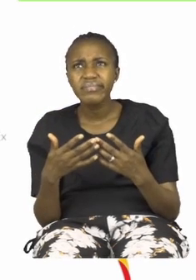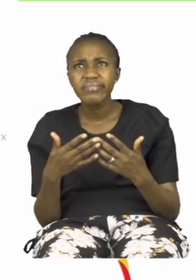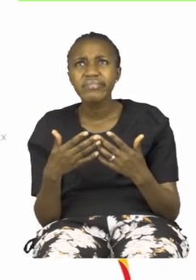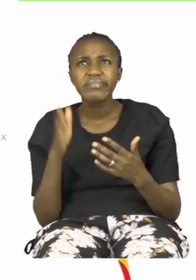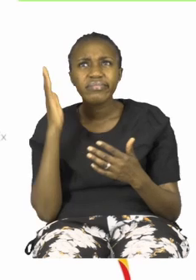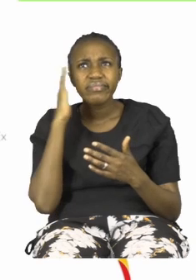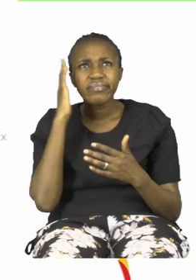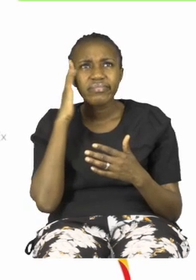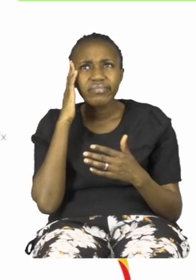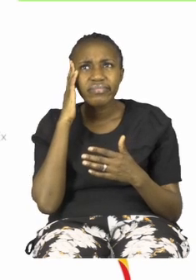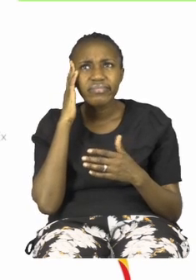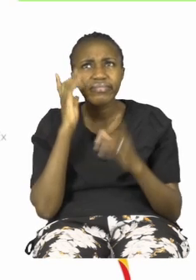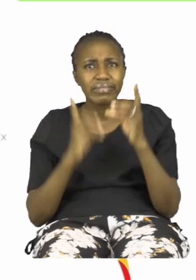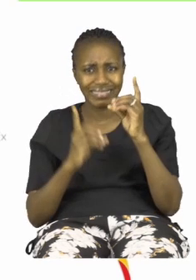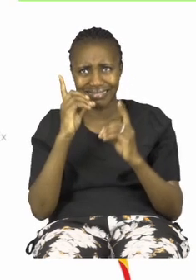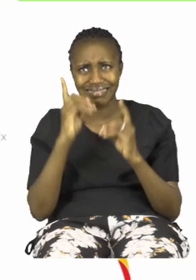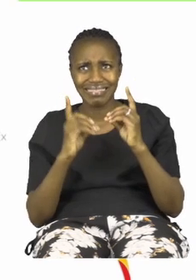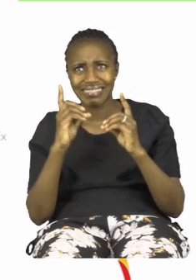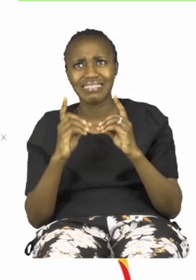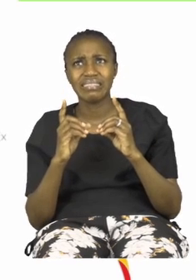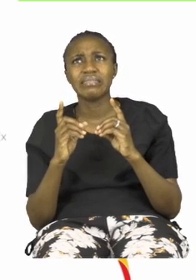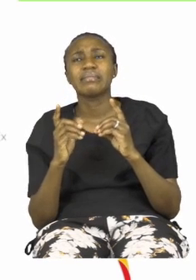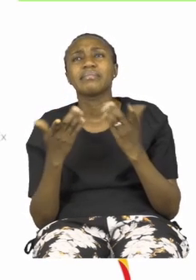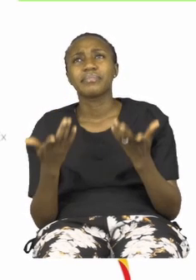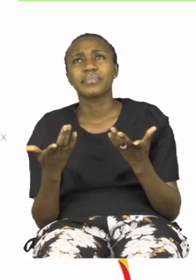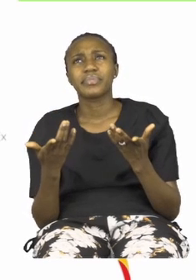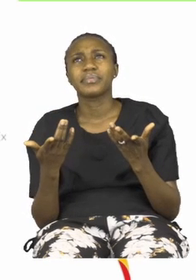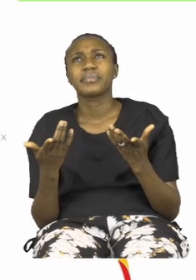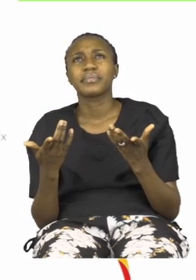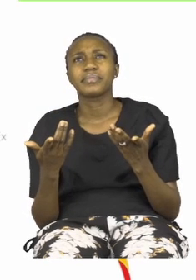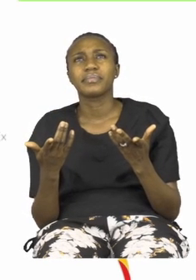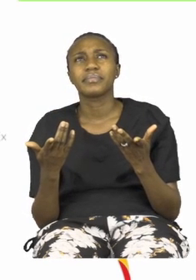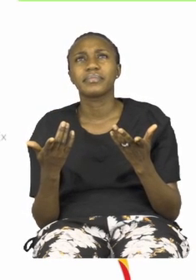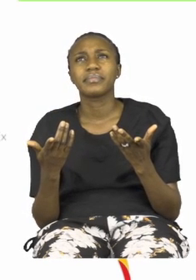frame data. You have to know things like a